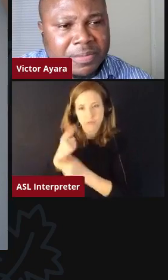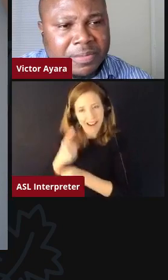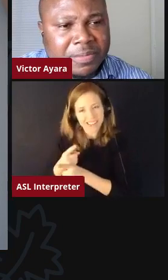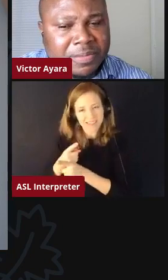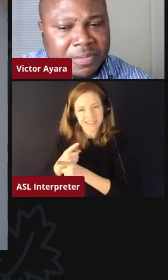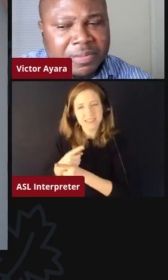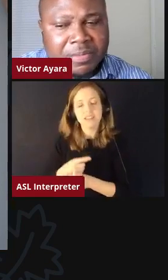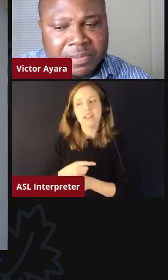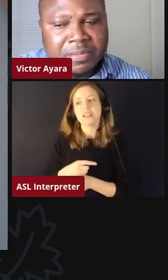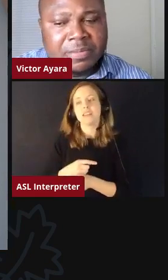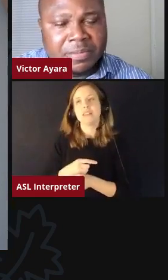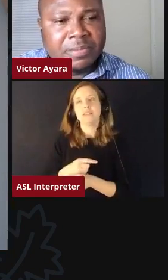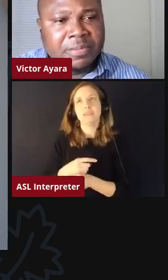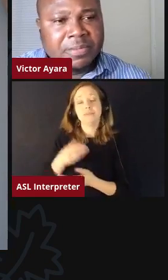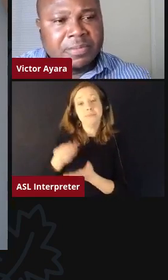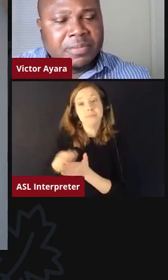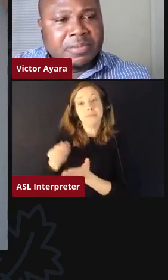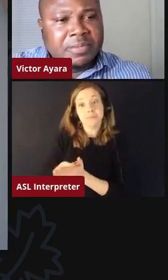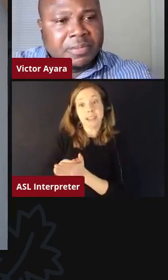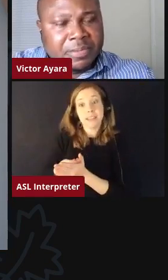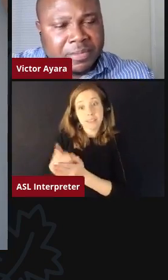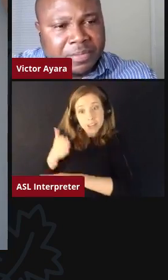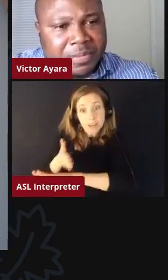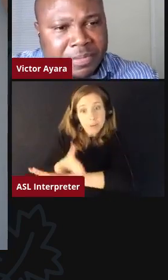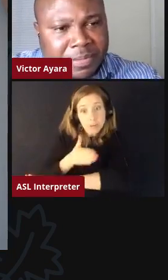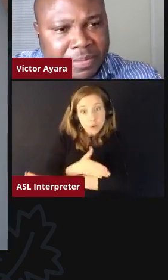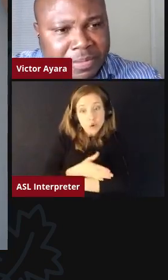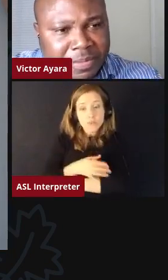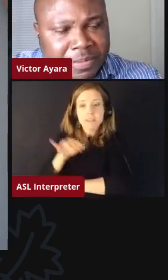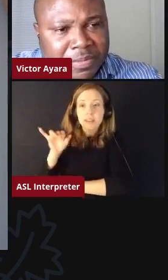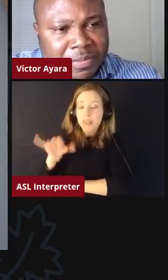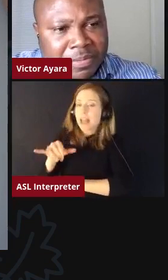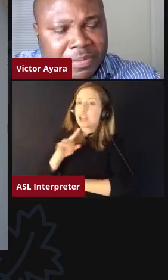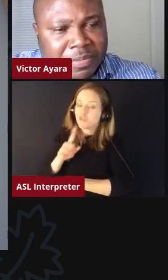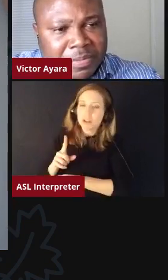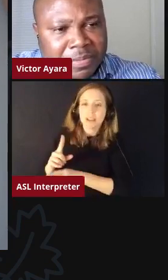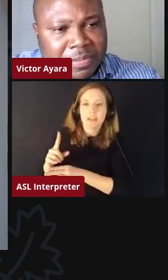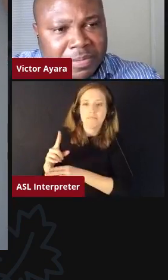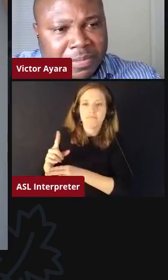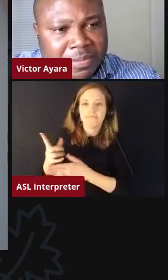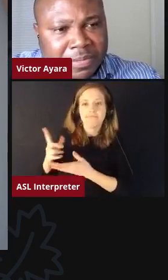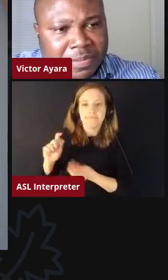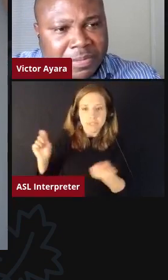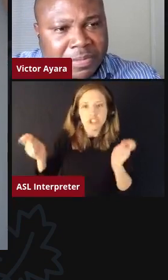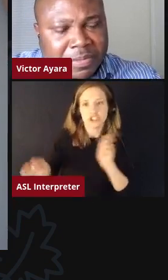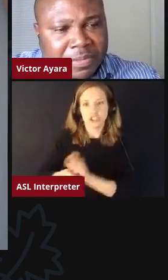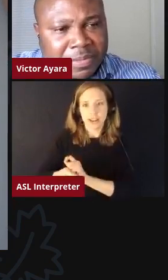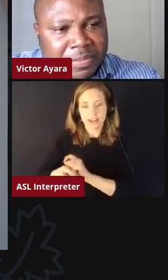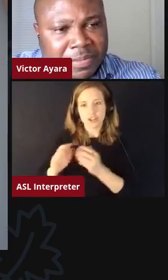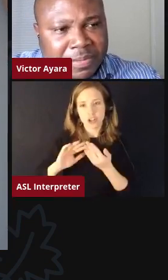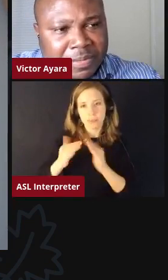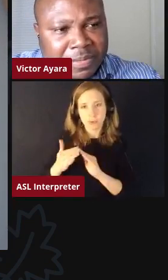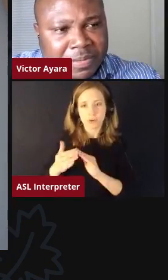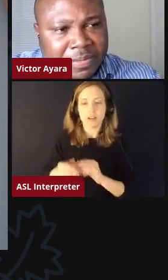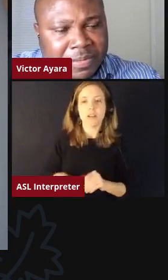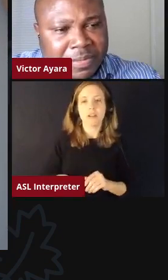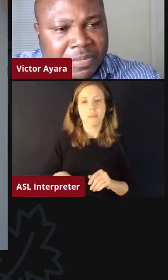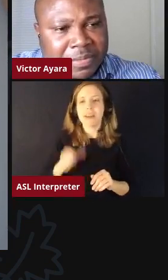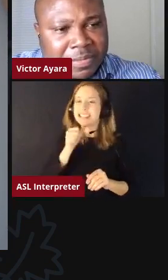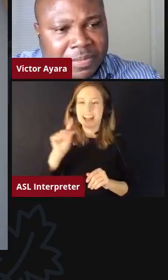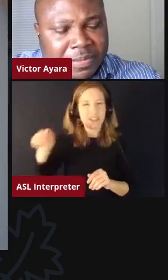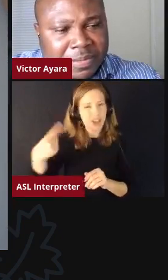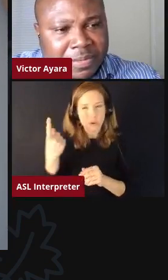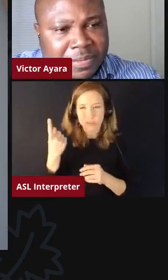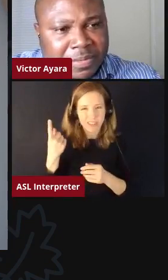for things, but it's not just the only thing. Healthcare systems also have their own internal problems where they